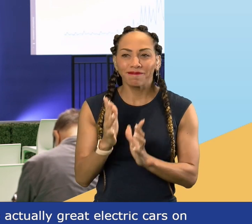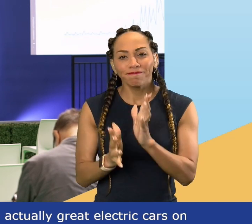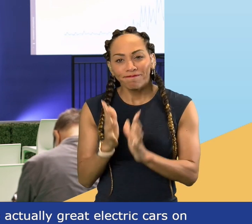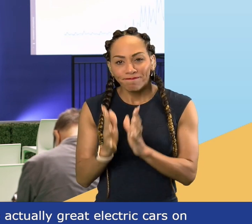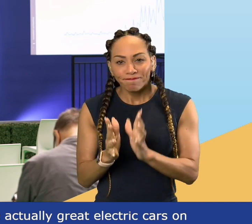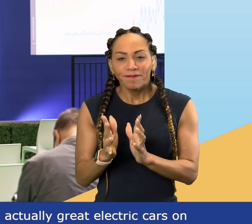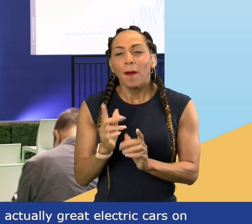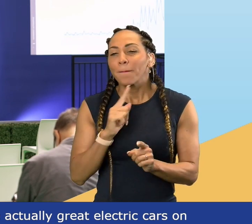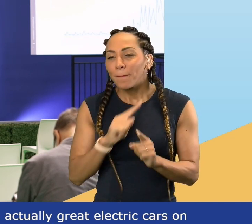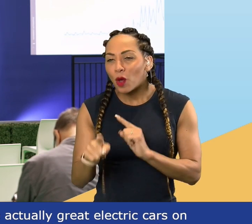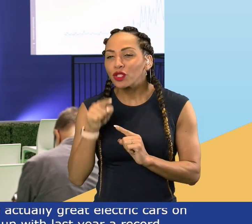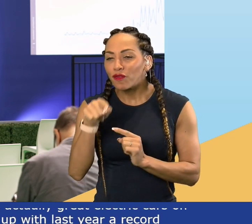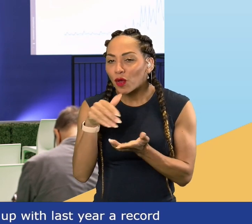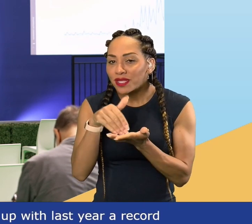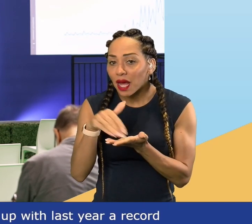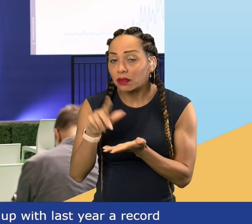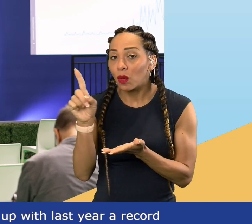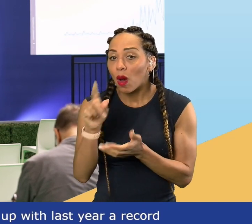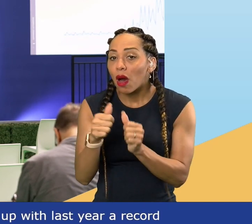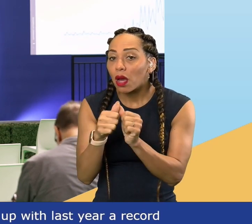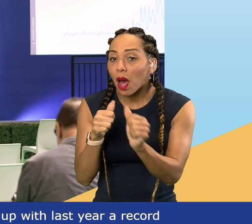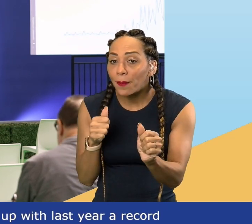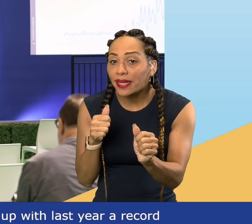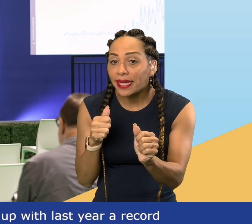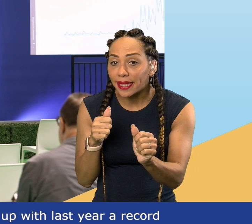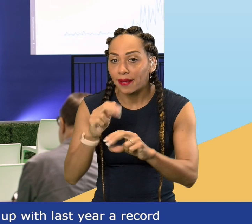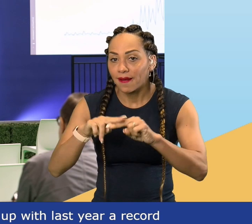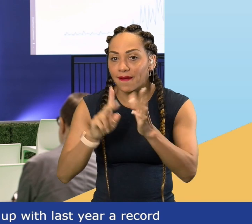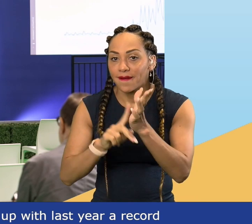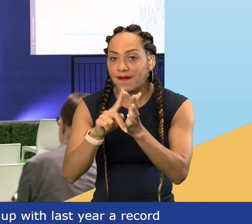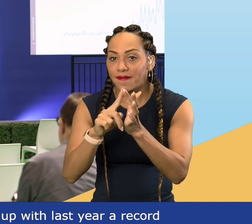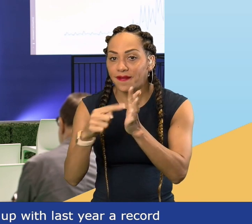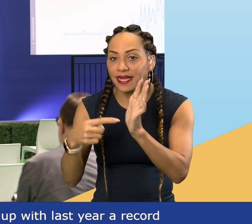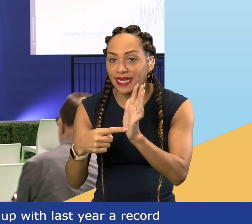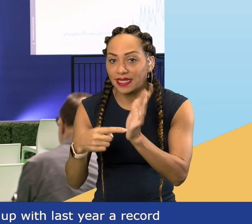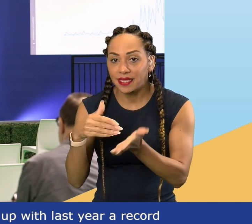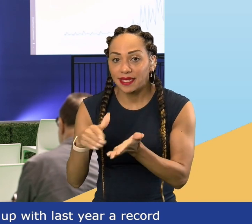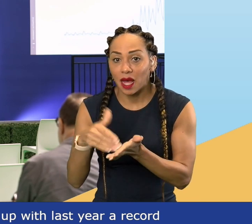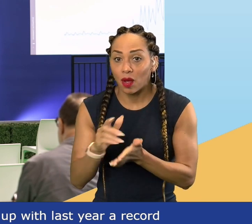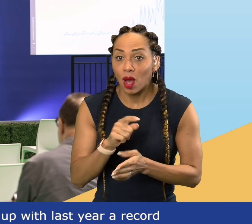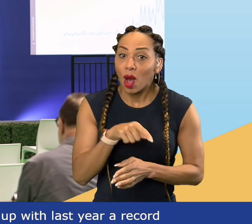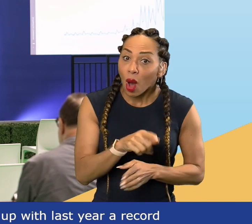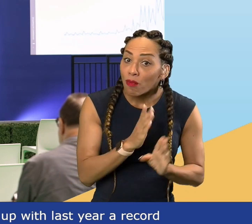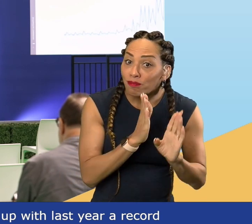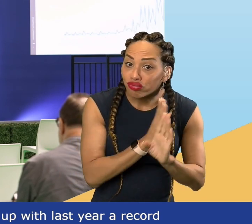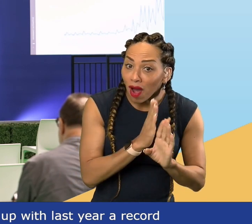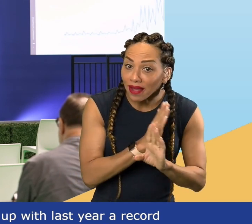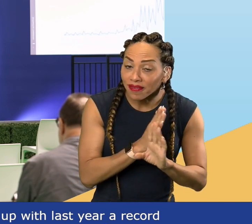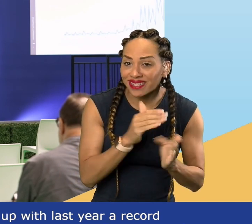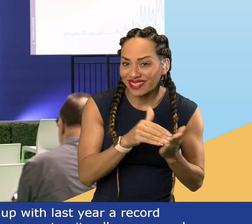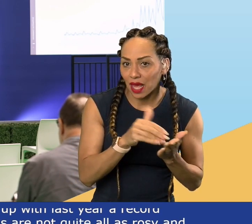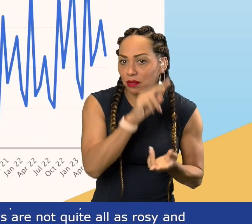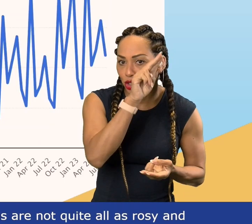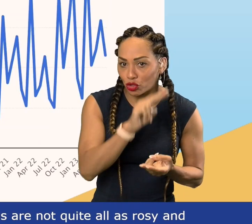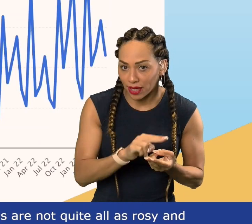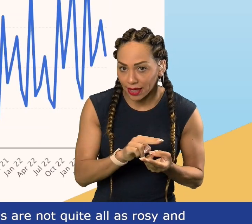company and fleet sales. The private electric car market is actually shrinking. The reason why it works so well for company cars is there are big financial